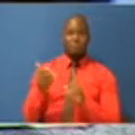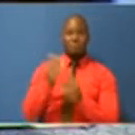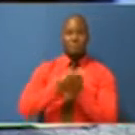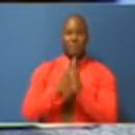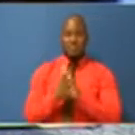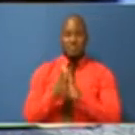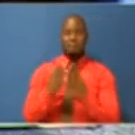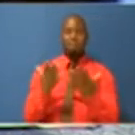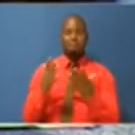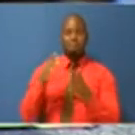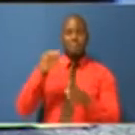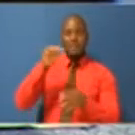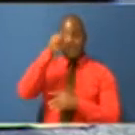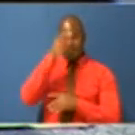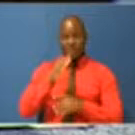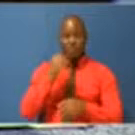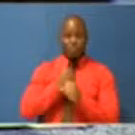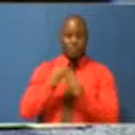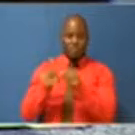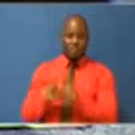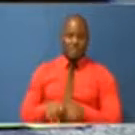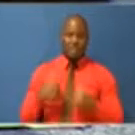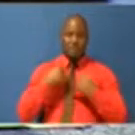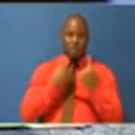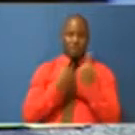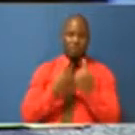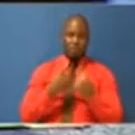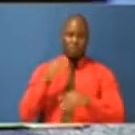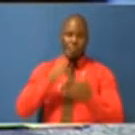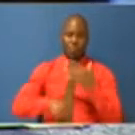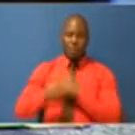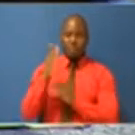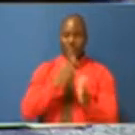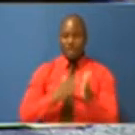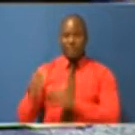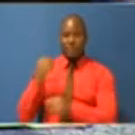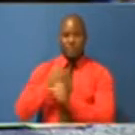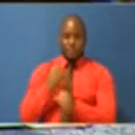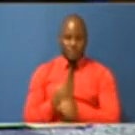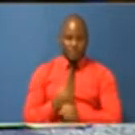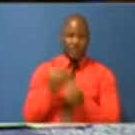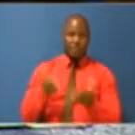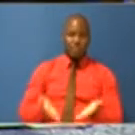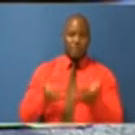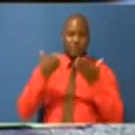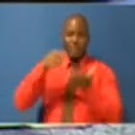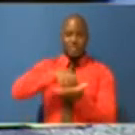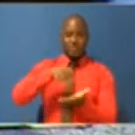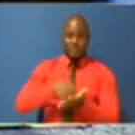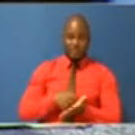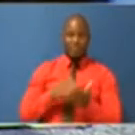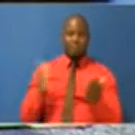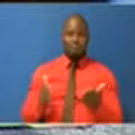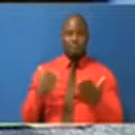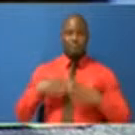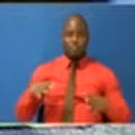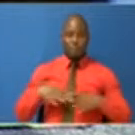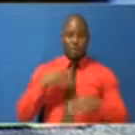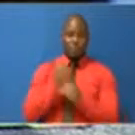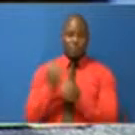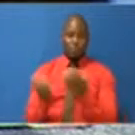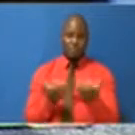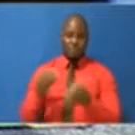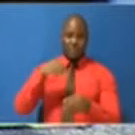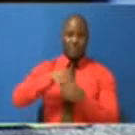prioritize and also as you do that you also talk on what you plan to do to improve the status and welfare of those running small